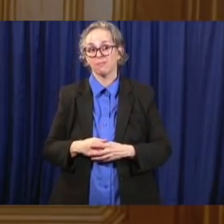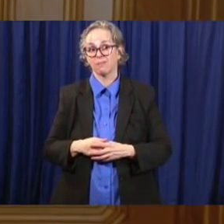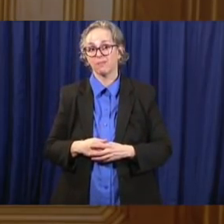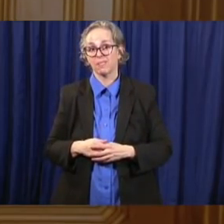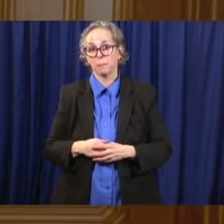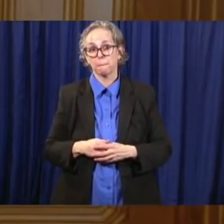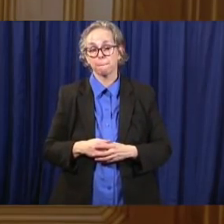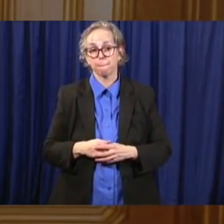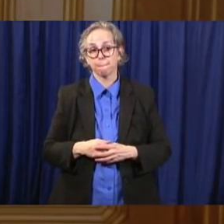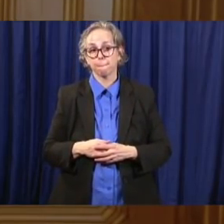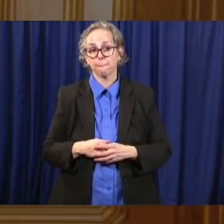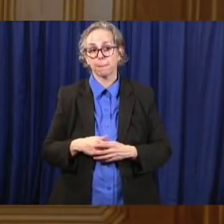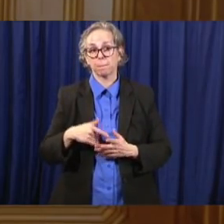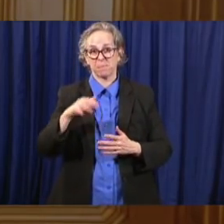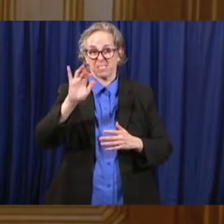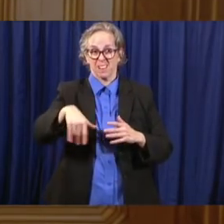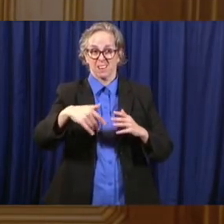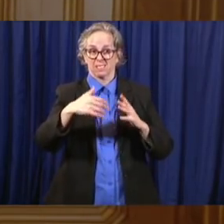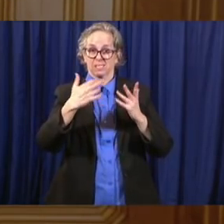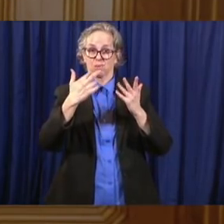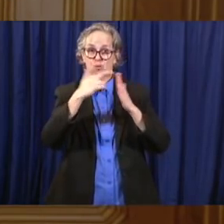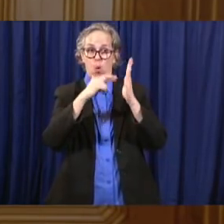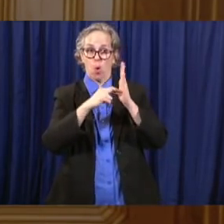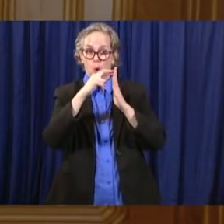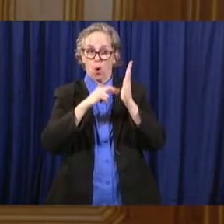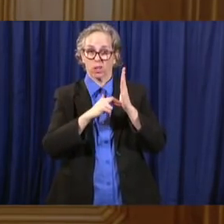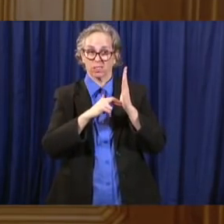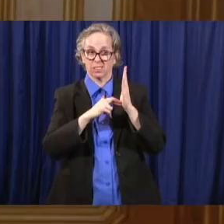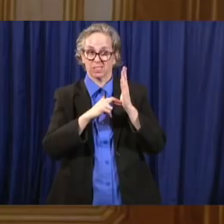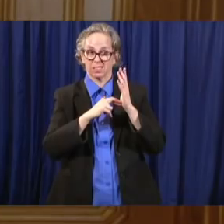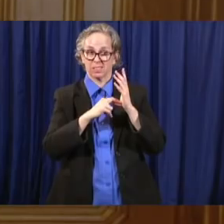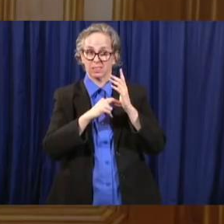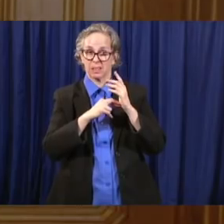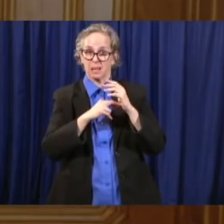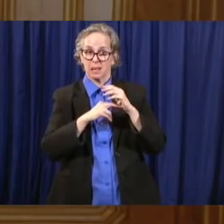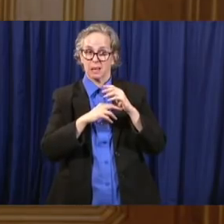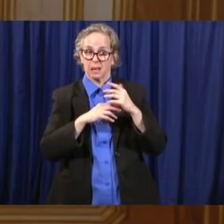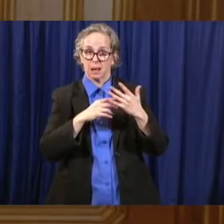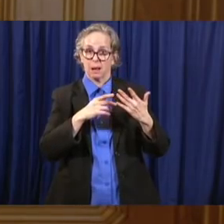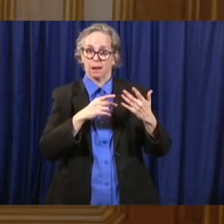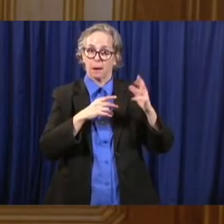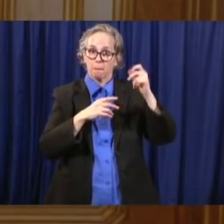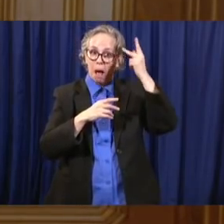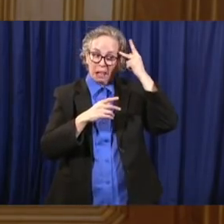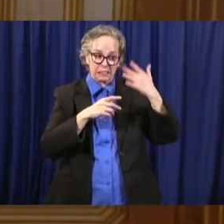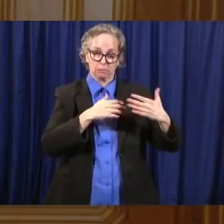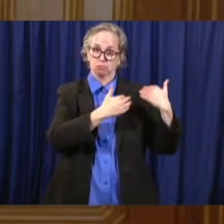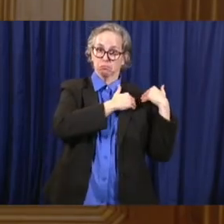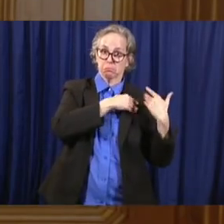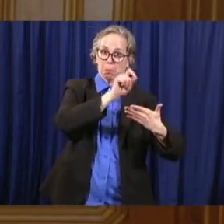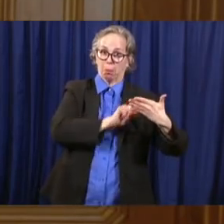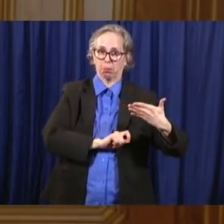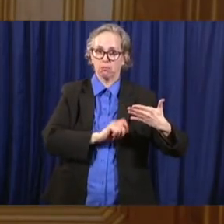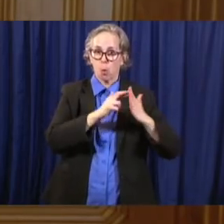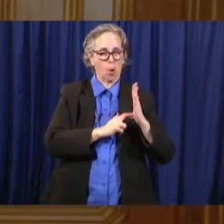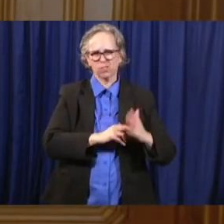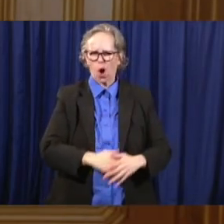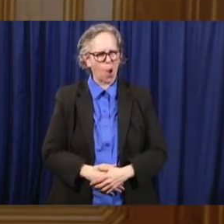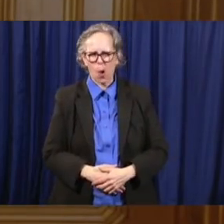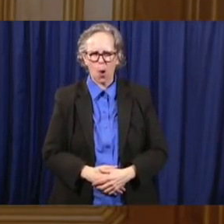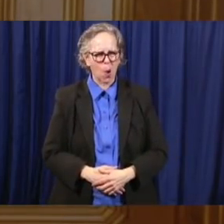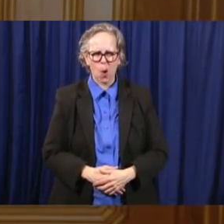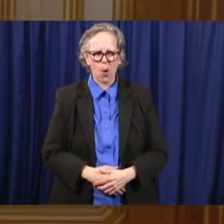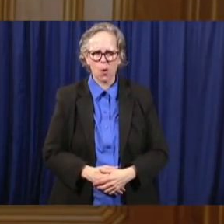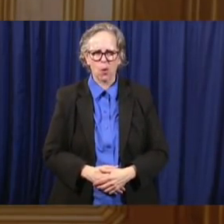These rules are not something that should be written by politicians. These should be open to the public, for the public to be able